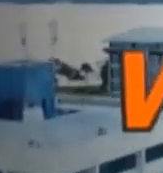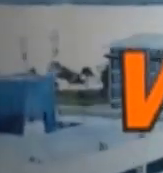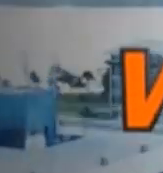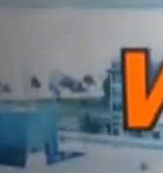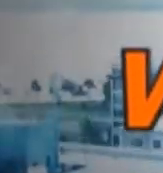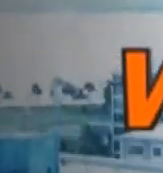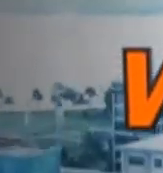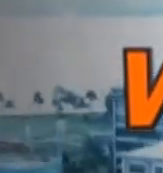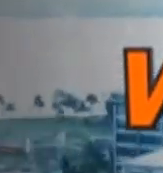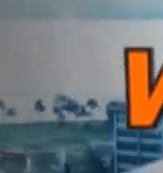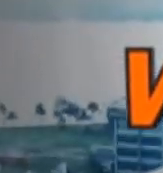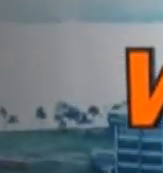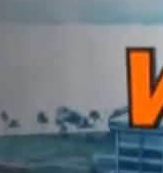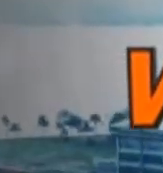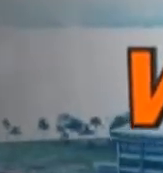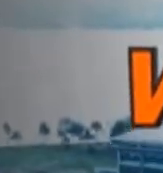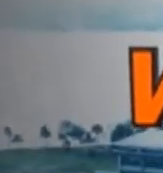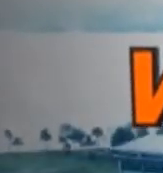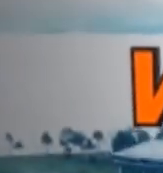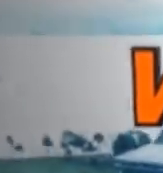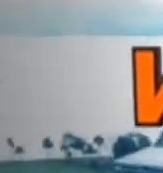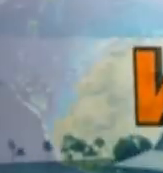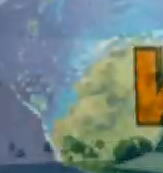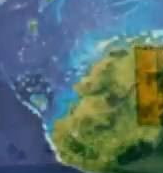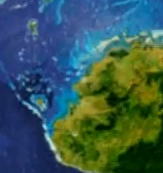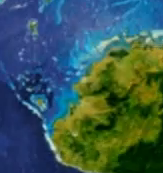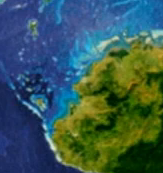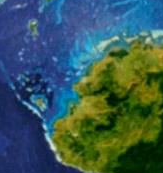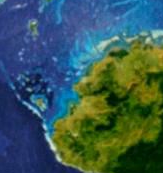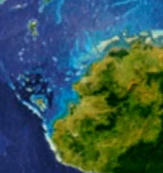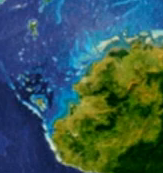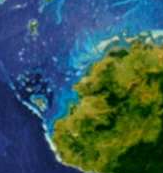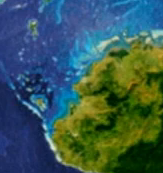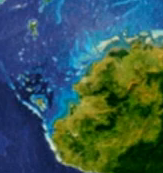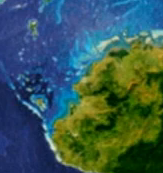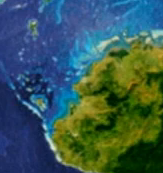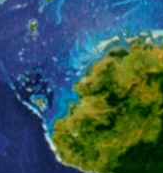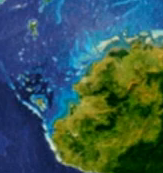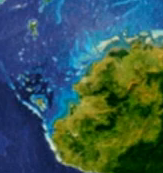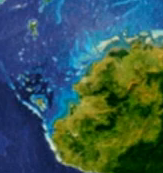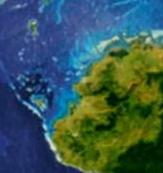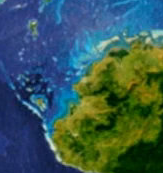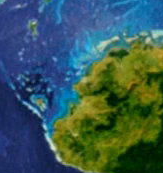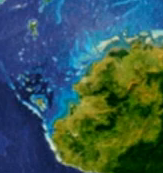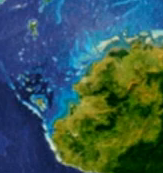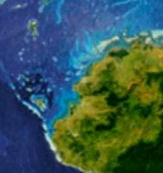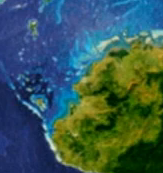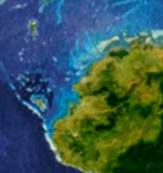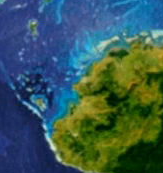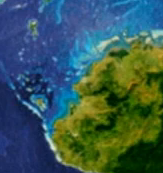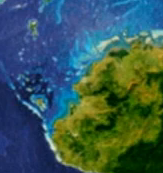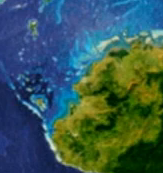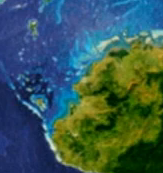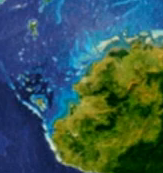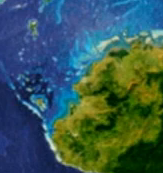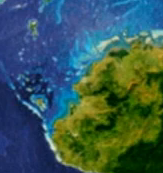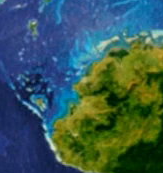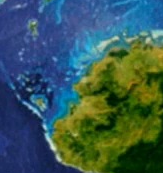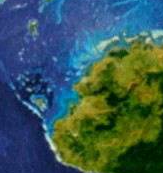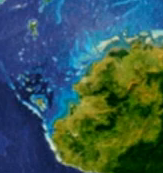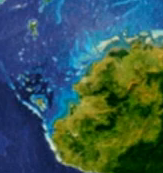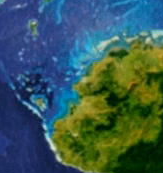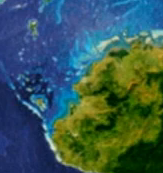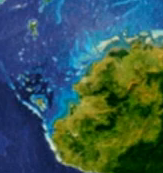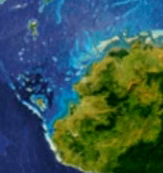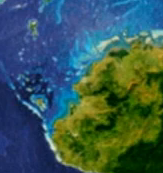A big evening, hello to you and welcome to the Weather